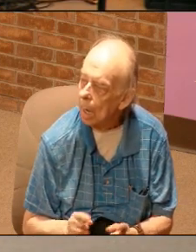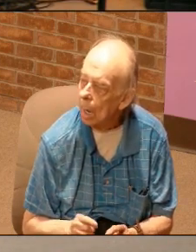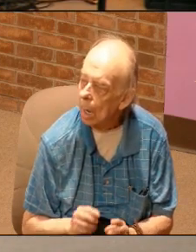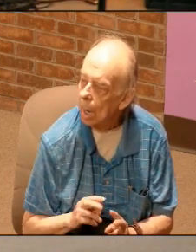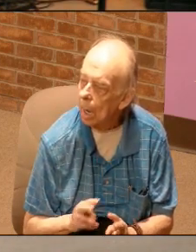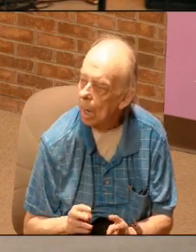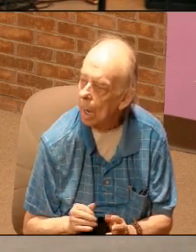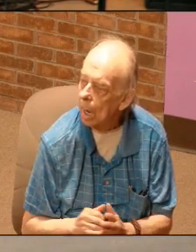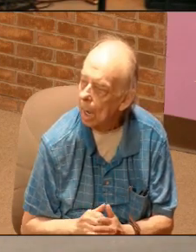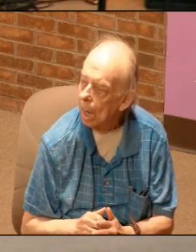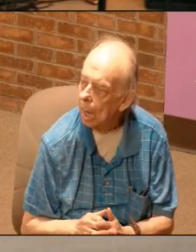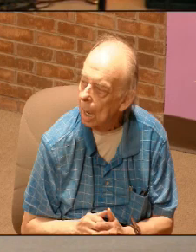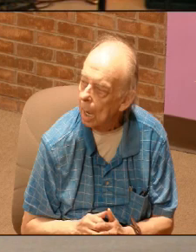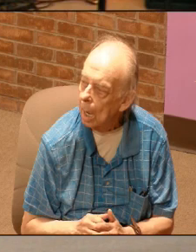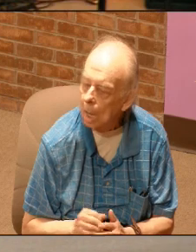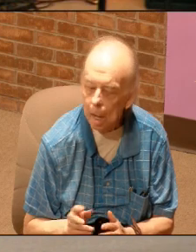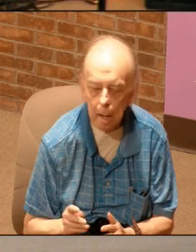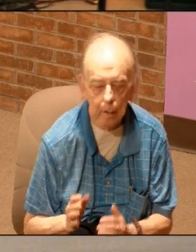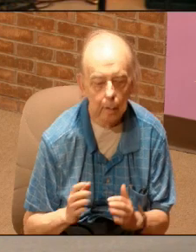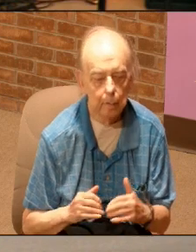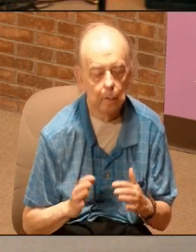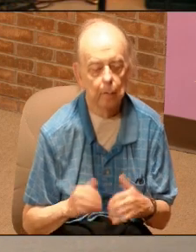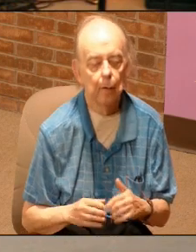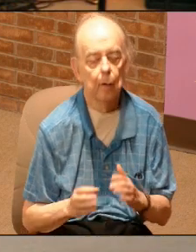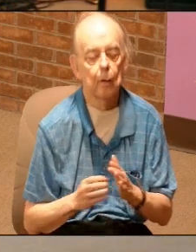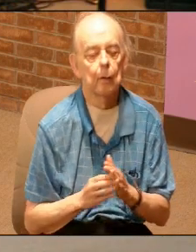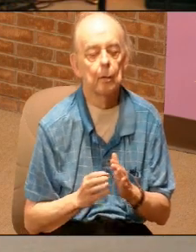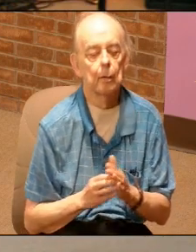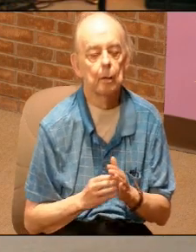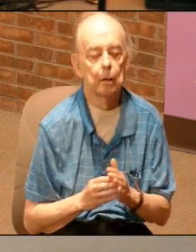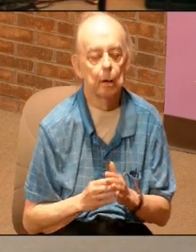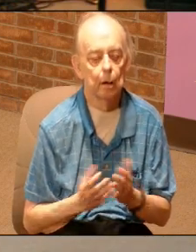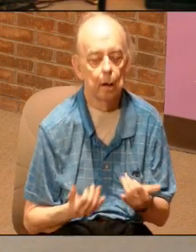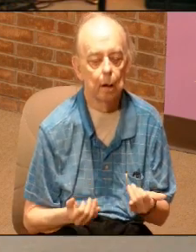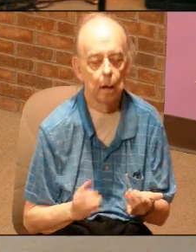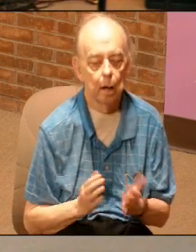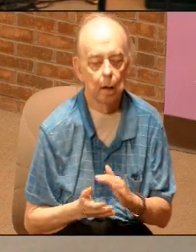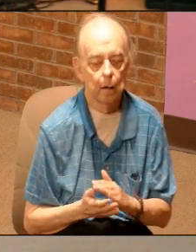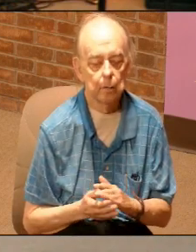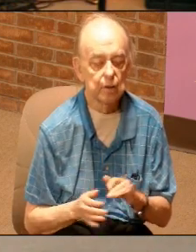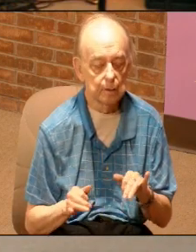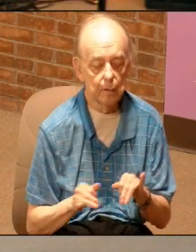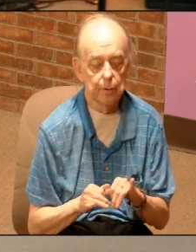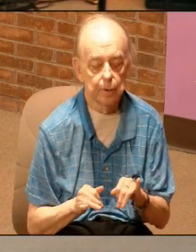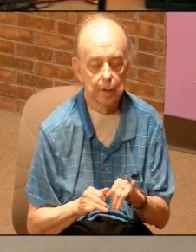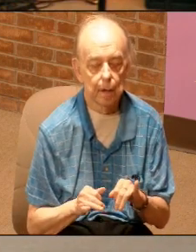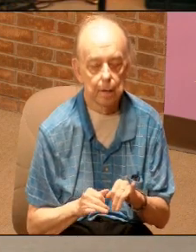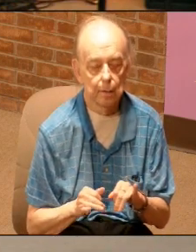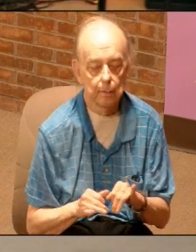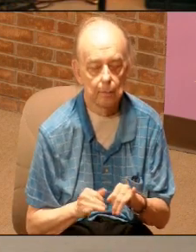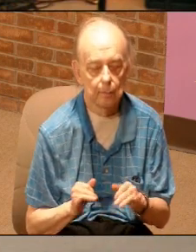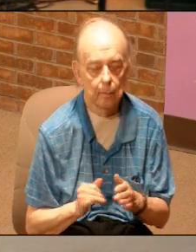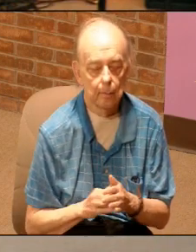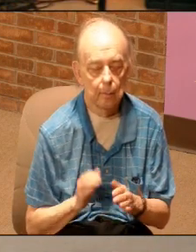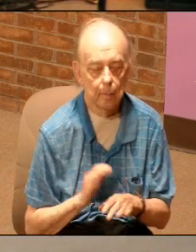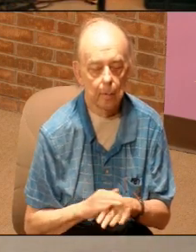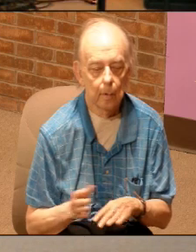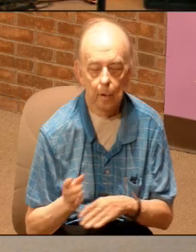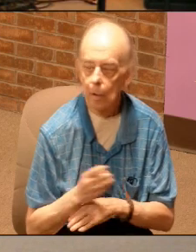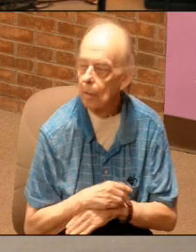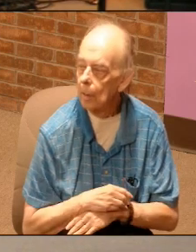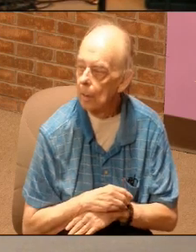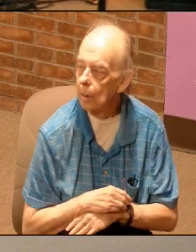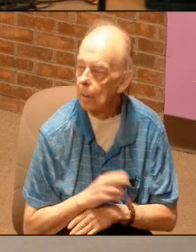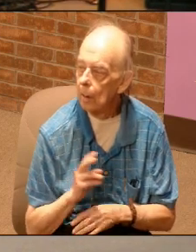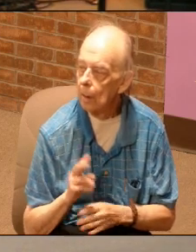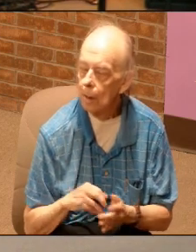look at this and you say, okay, let's break it down into chapters, it now becomes measurable. That on this day I had to read